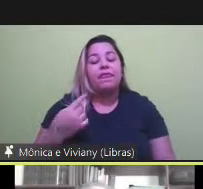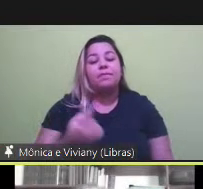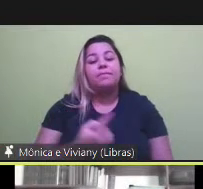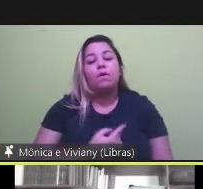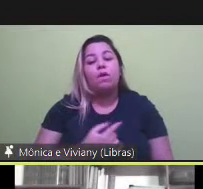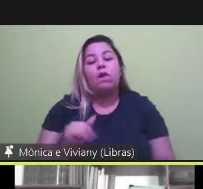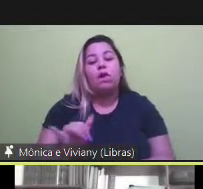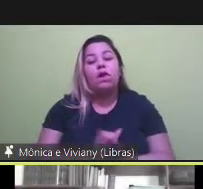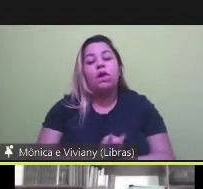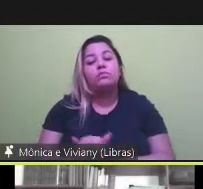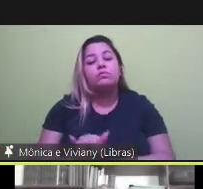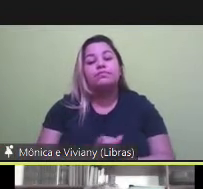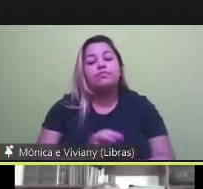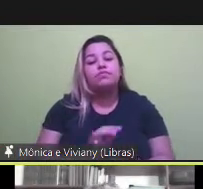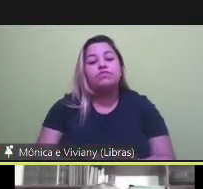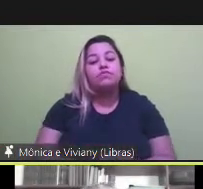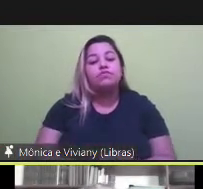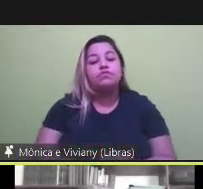strategies.